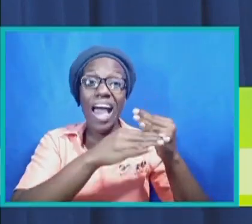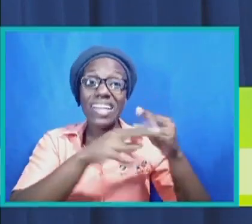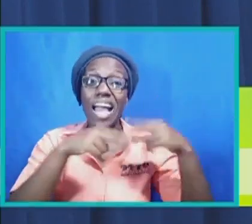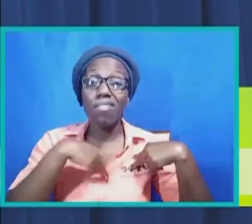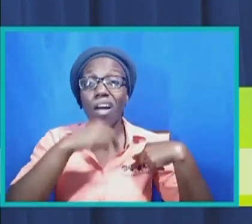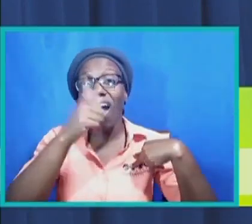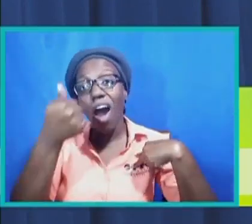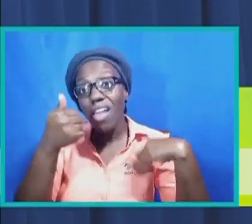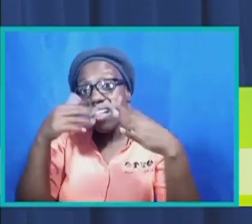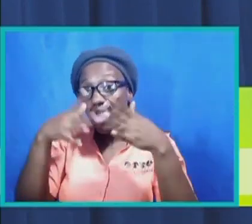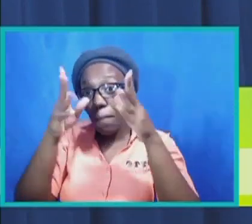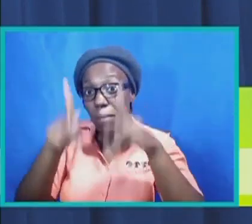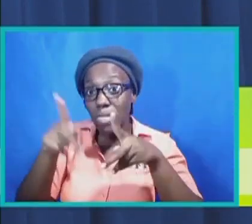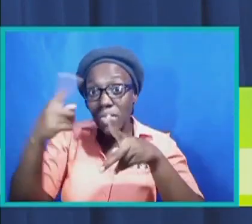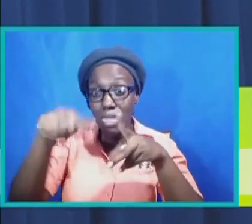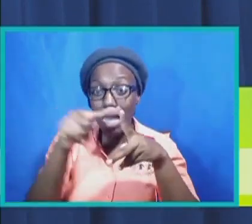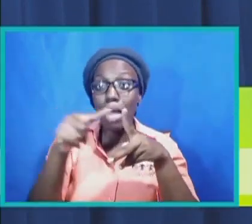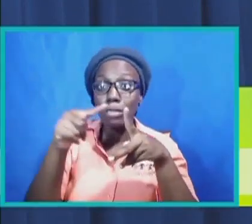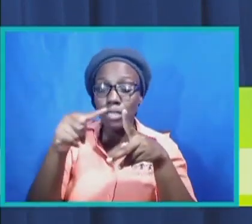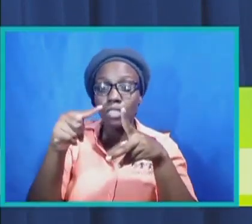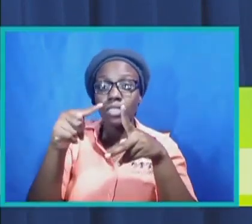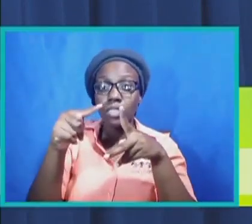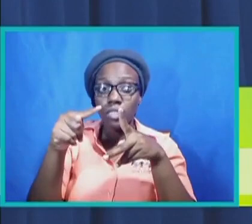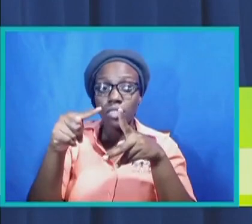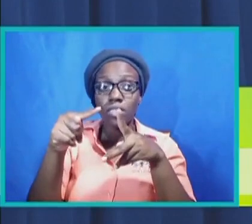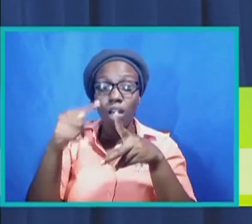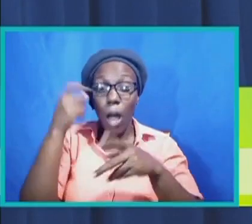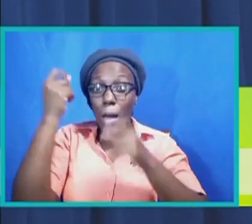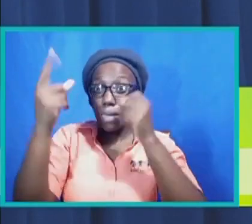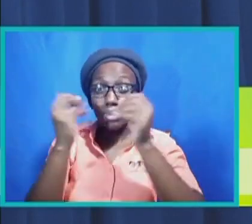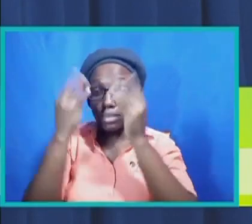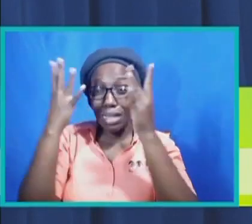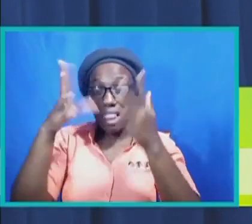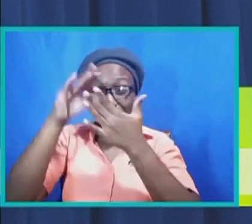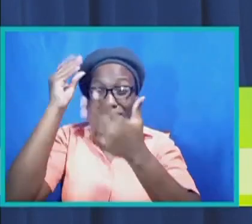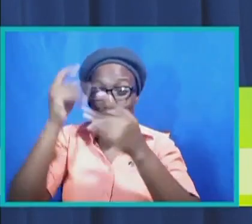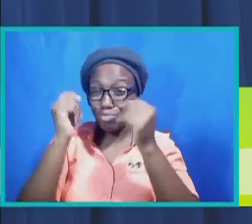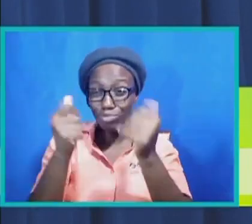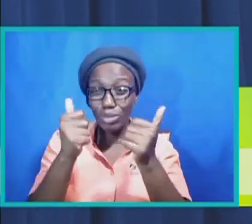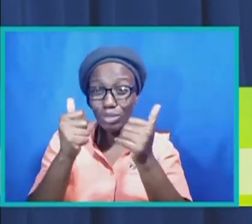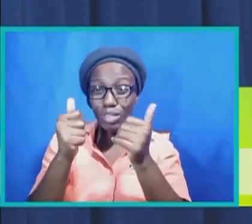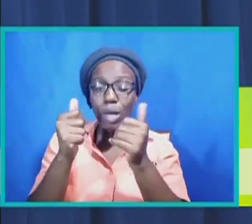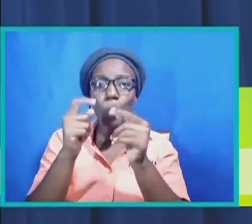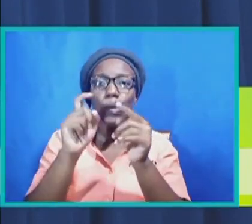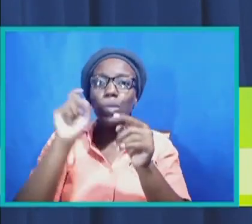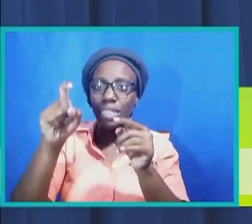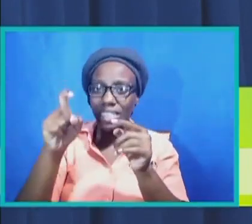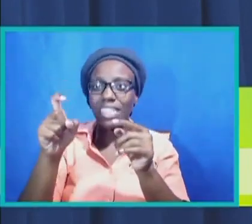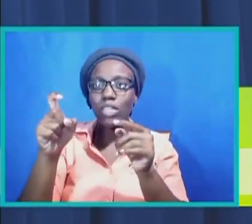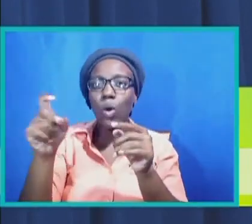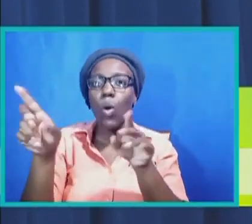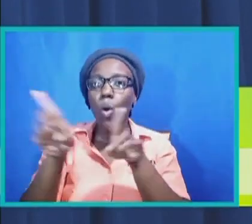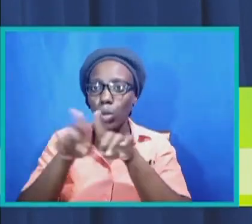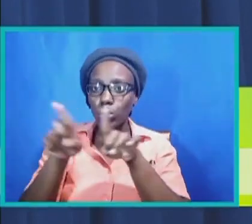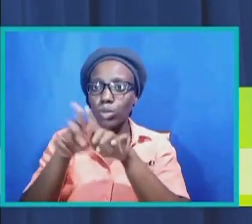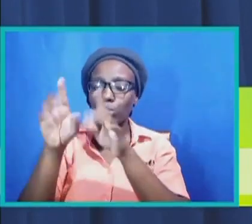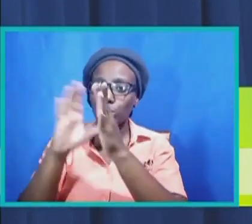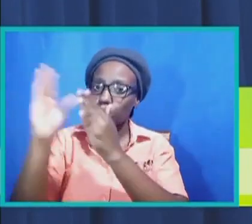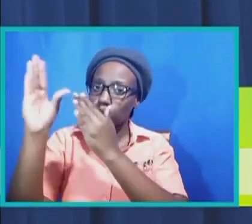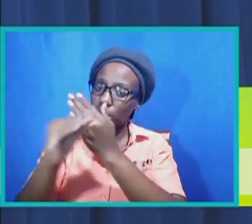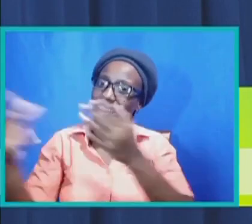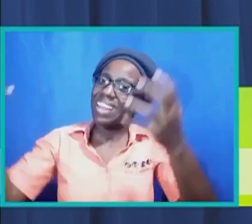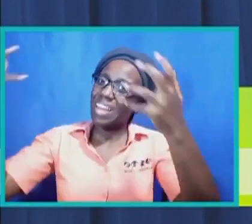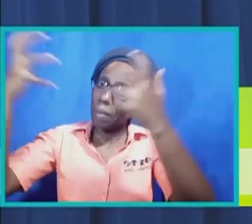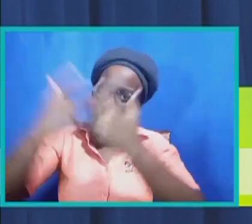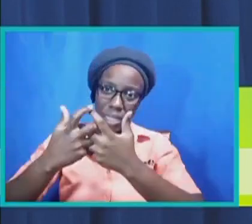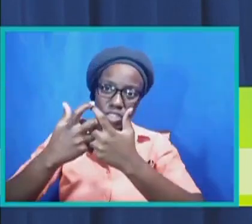for those. You have students who may have special needs within the system, and in other words, we need an all-embracing